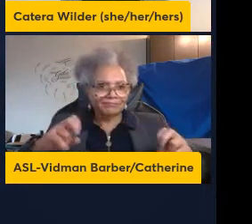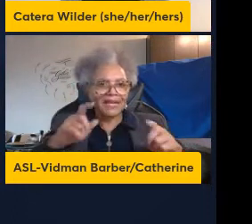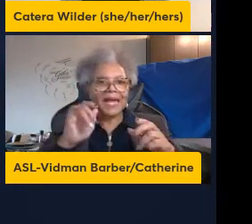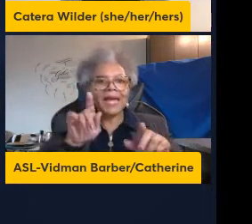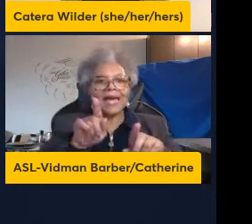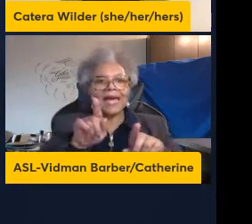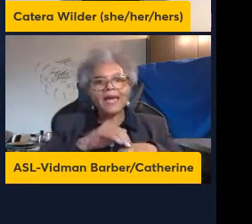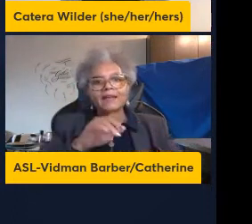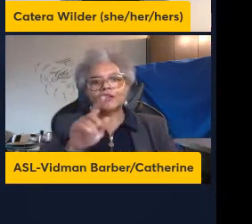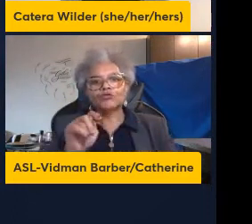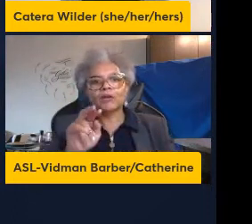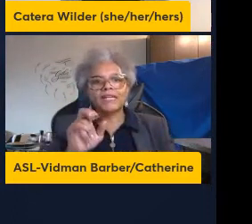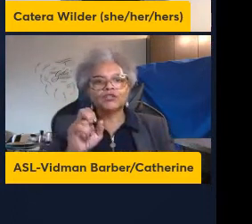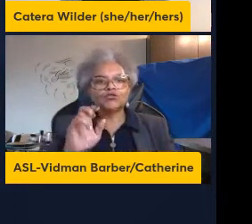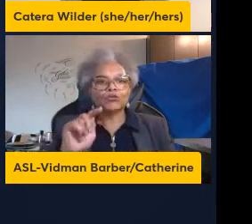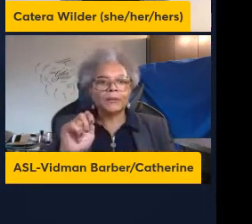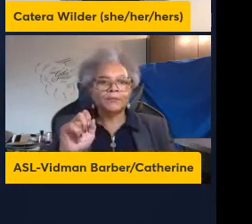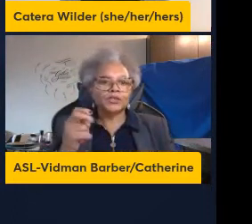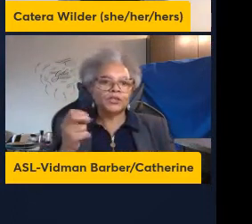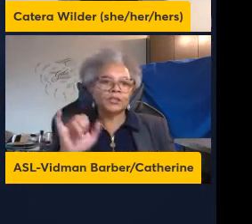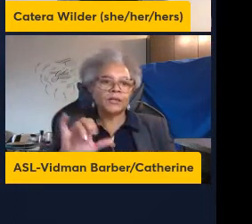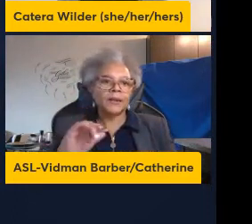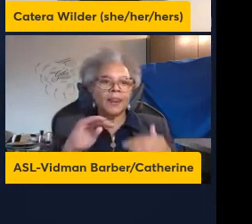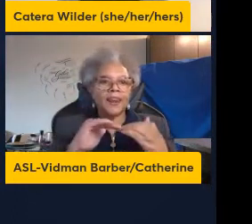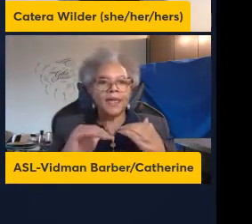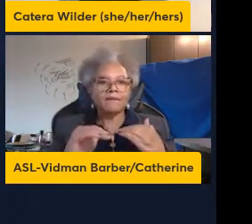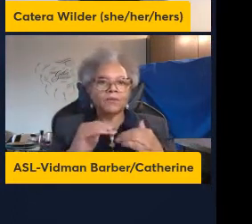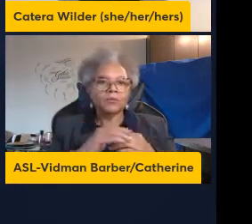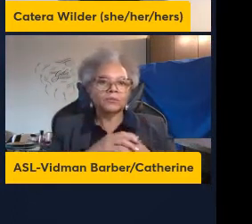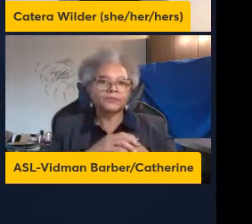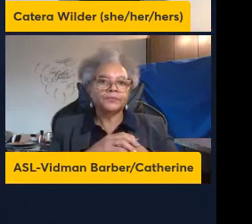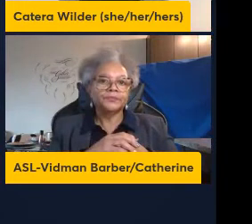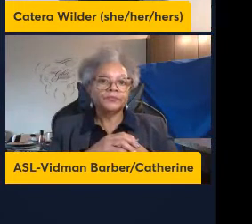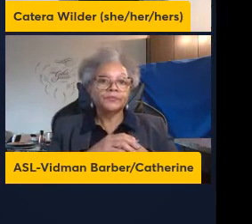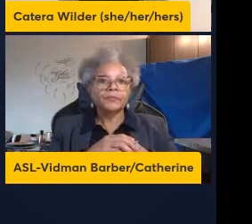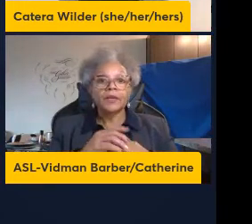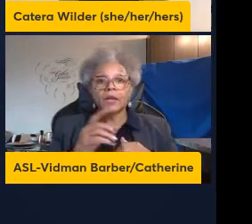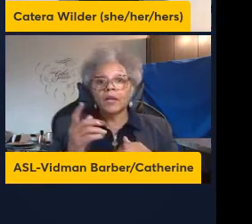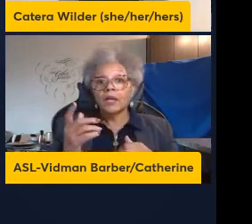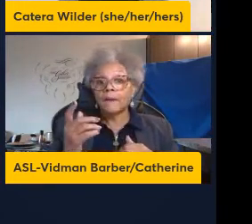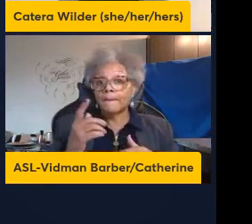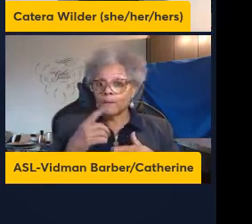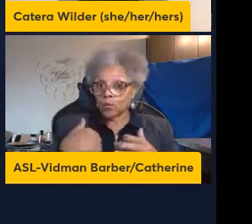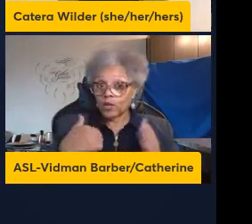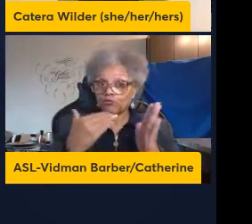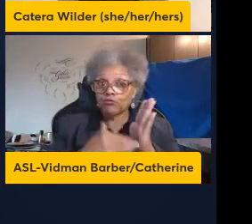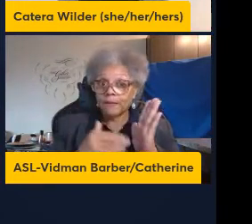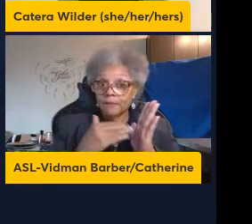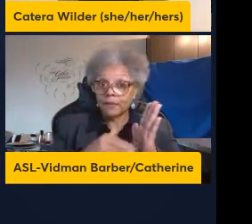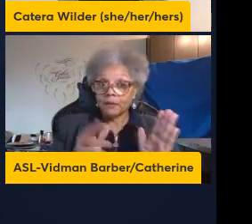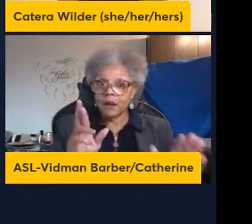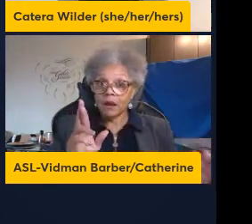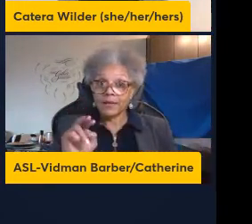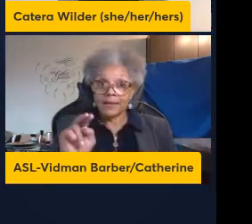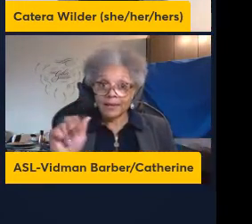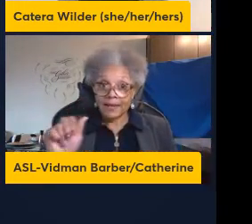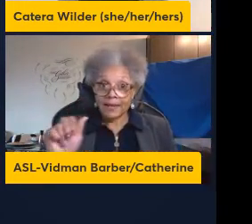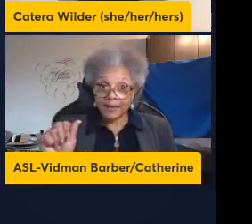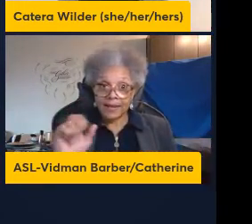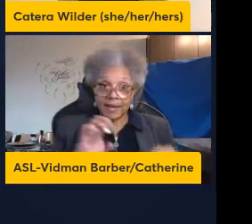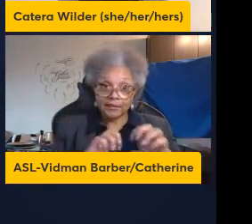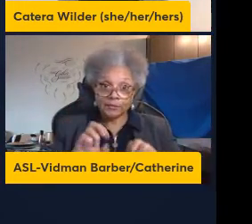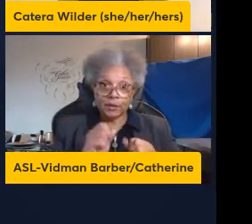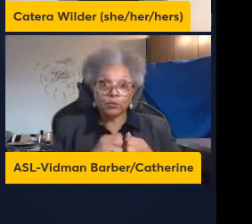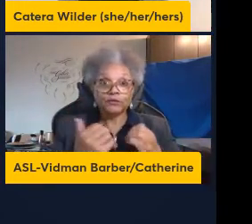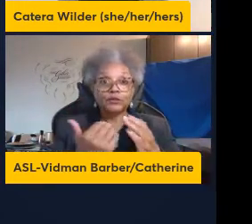level? Are there just any functional consequences? And so we then repeated the RNA-seq experiment with these